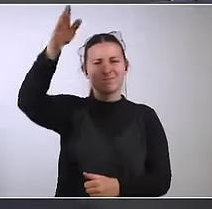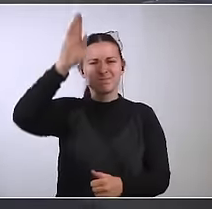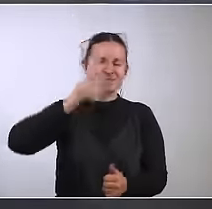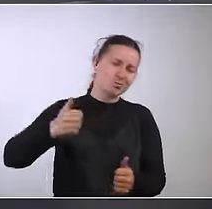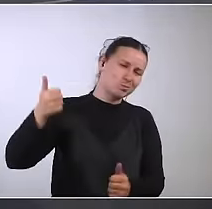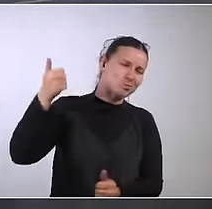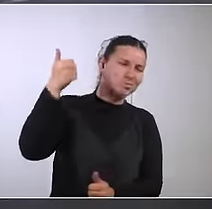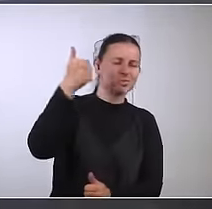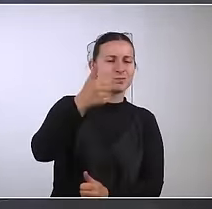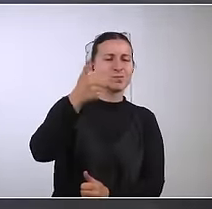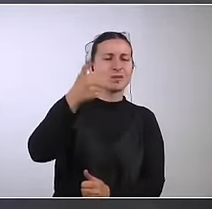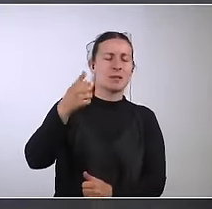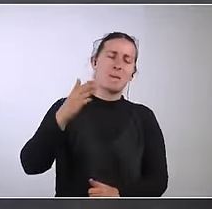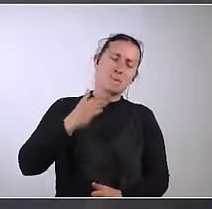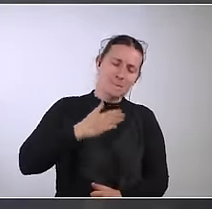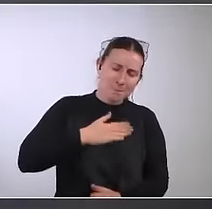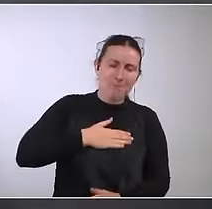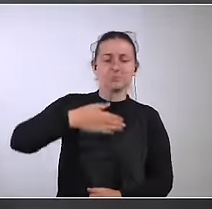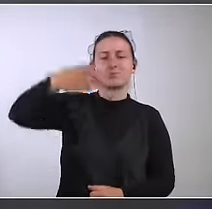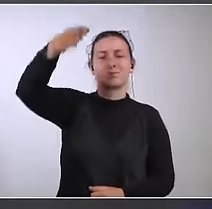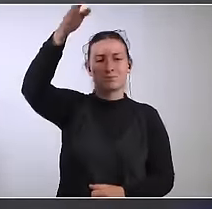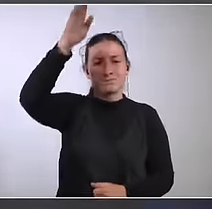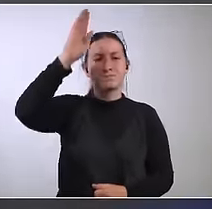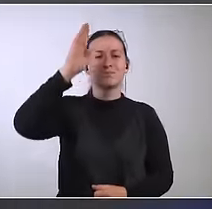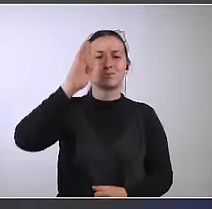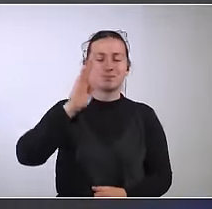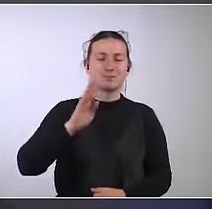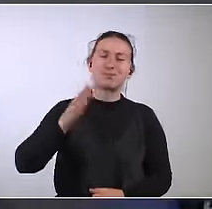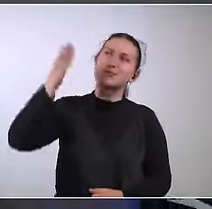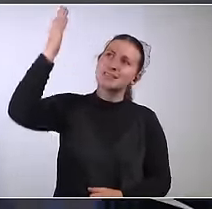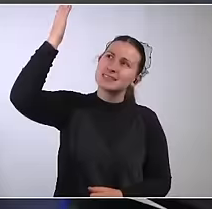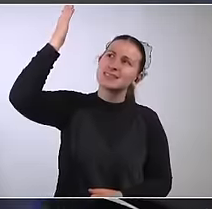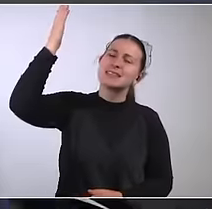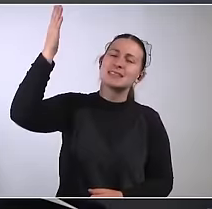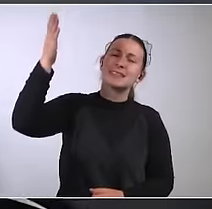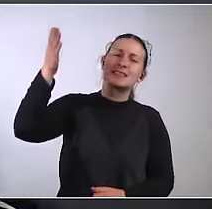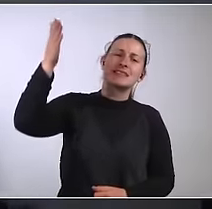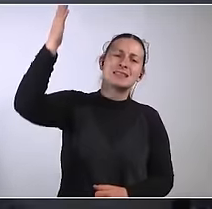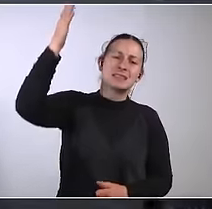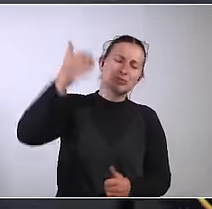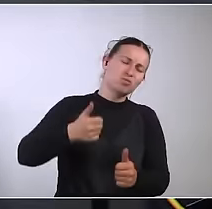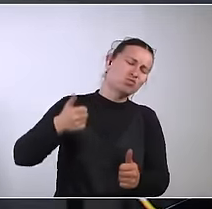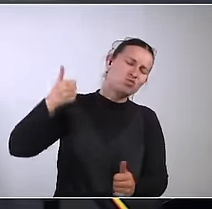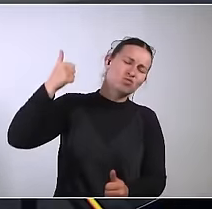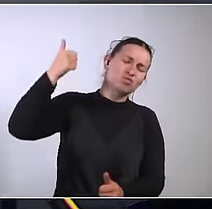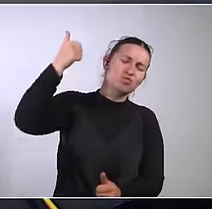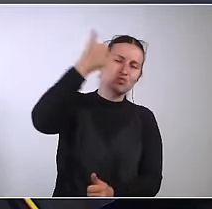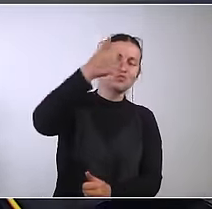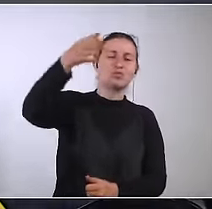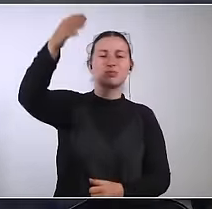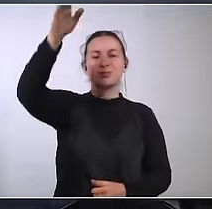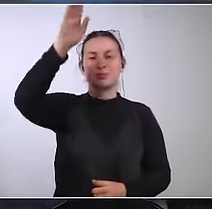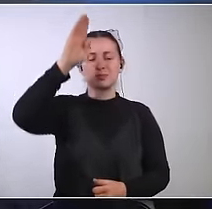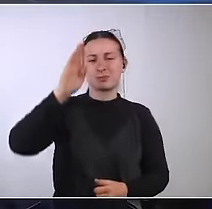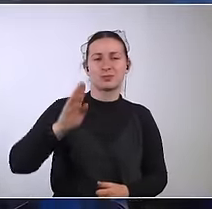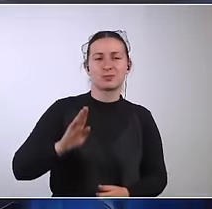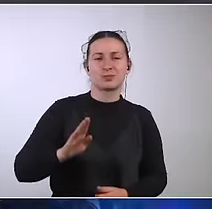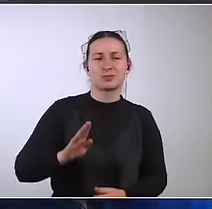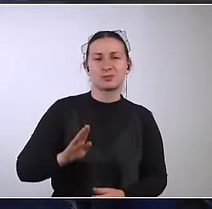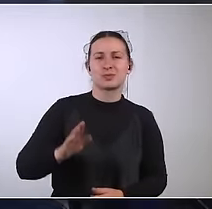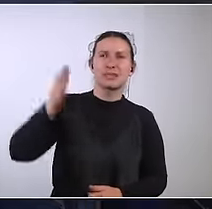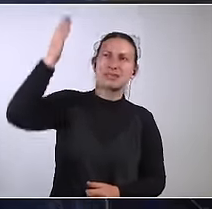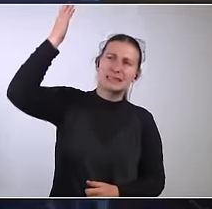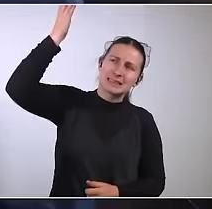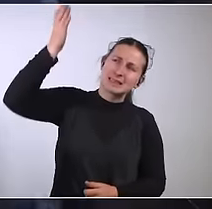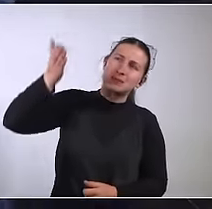Joseph. He's my God. He is the great I am. He is the I